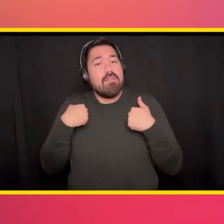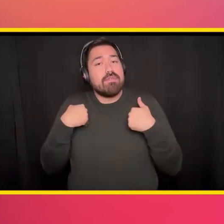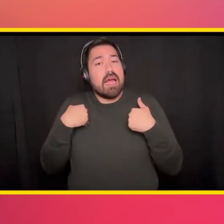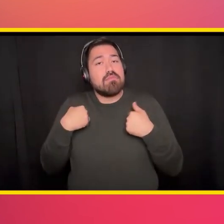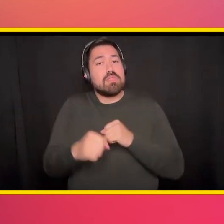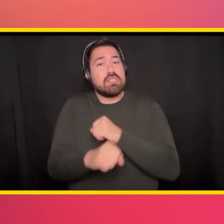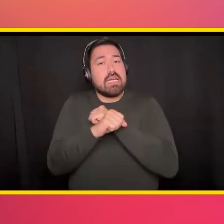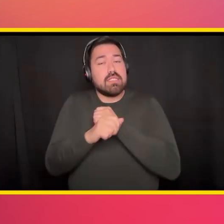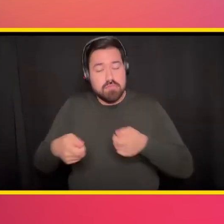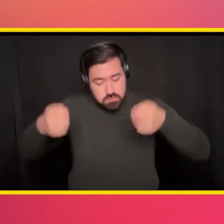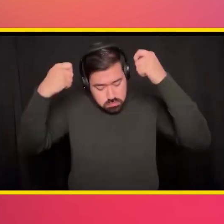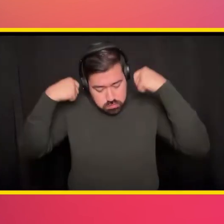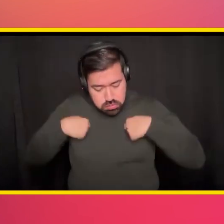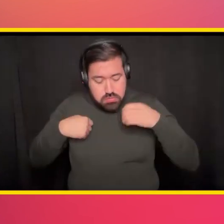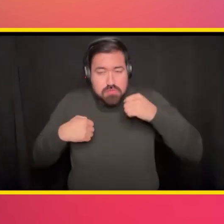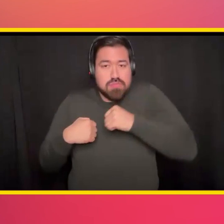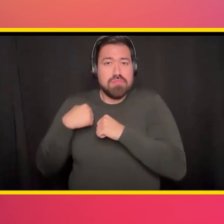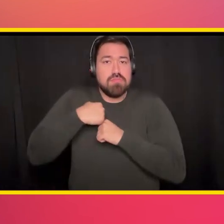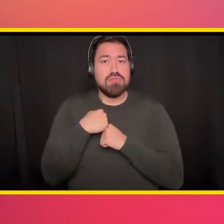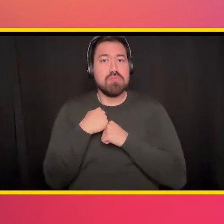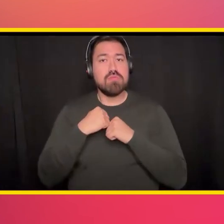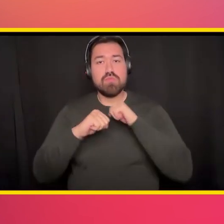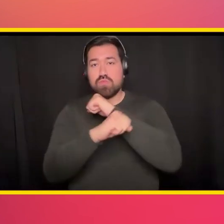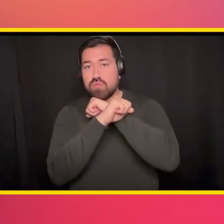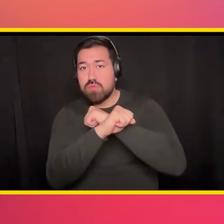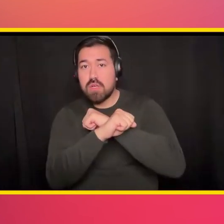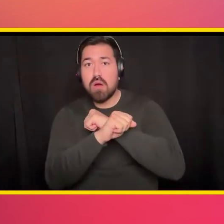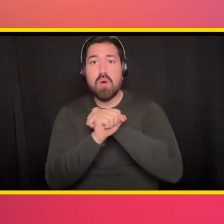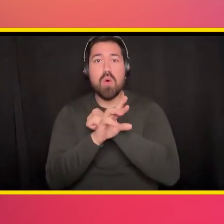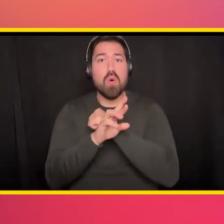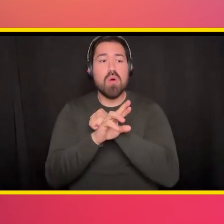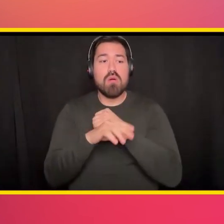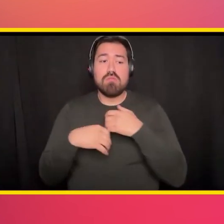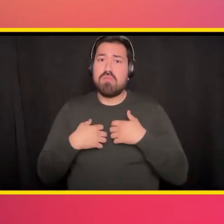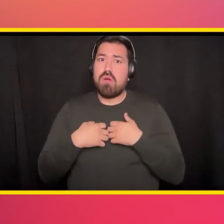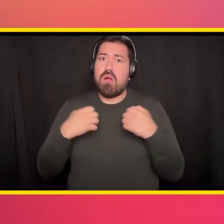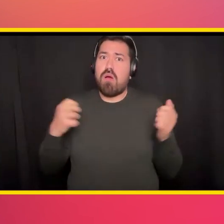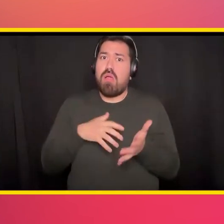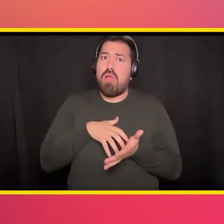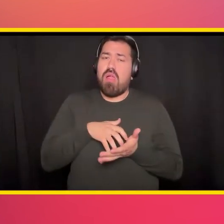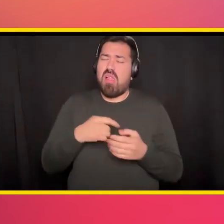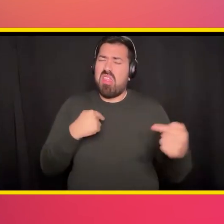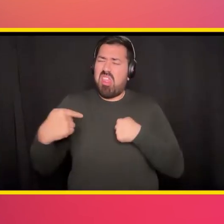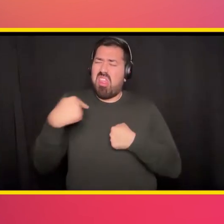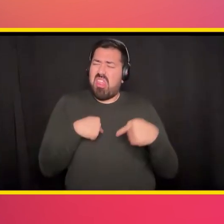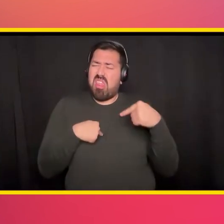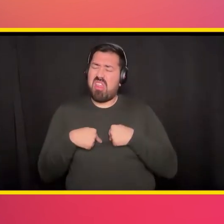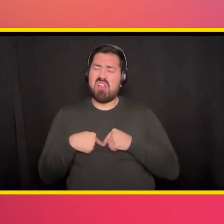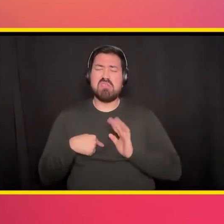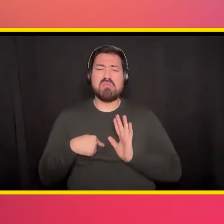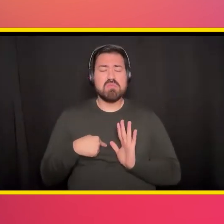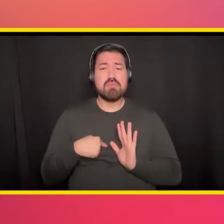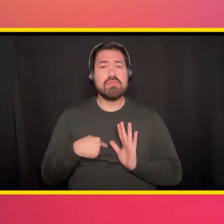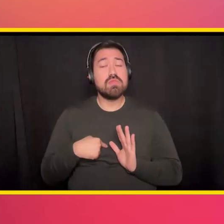armor to fight that? Or is that going to actually deeply cut you where you can't do the good work continuously? If that's the